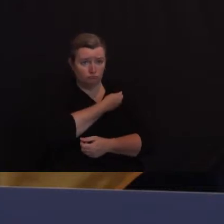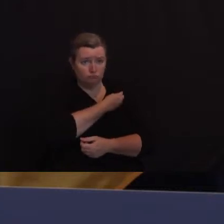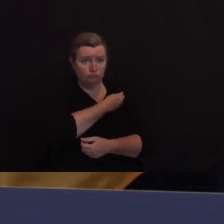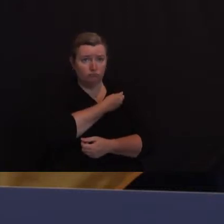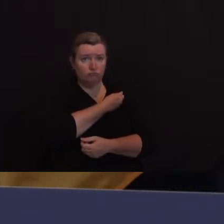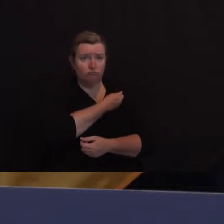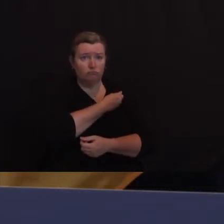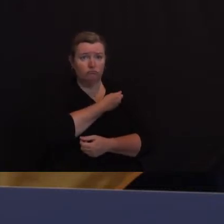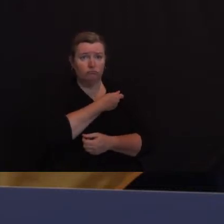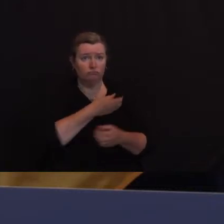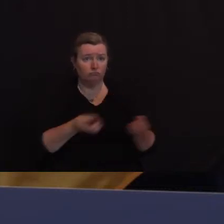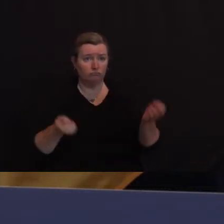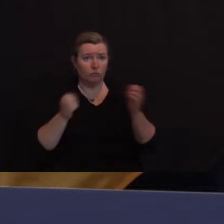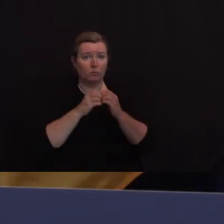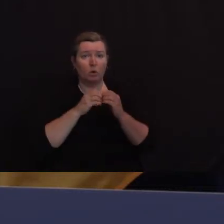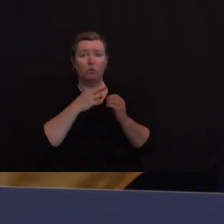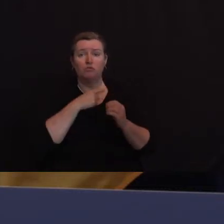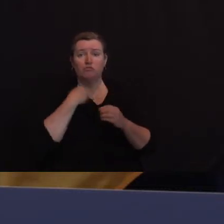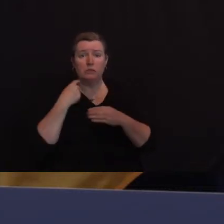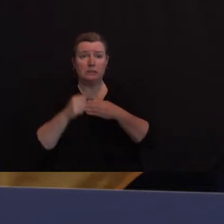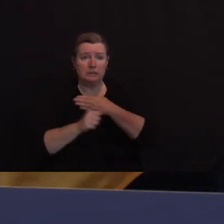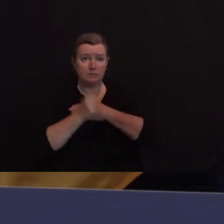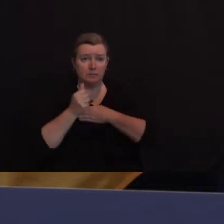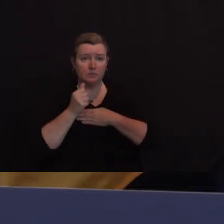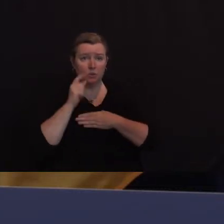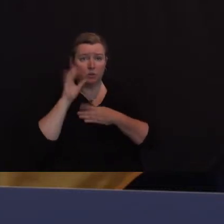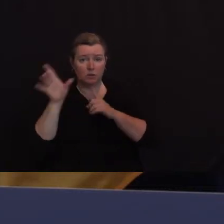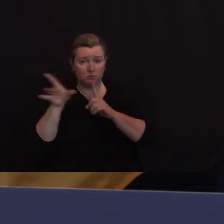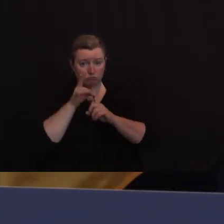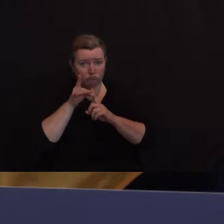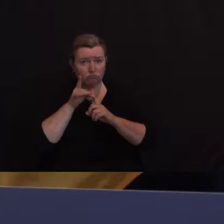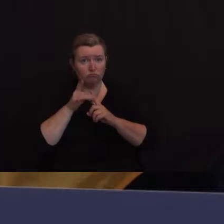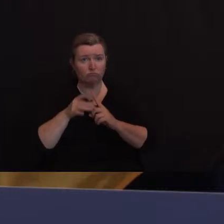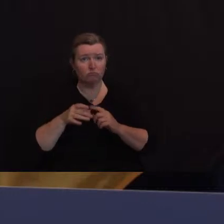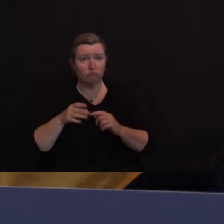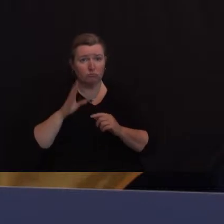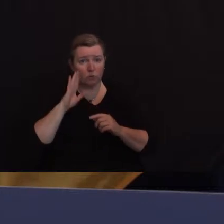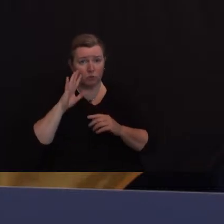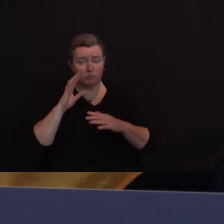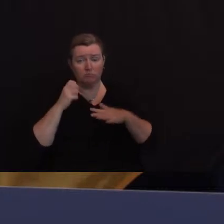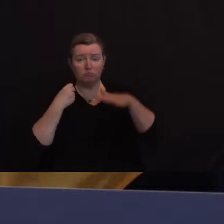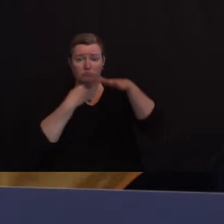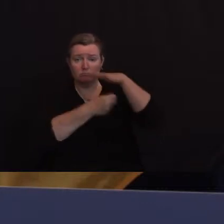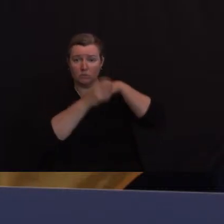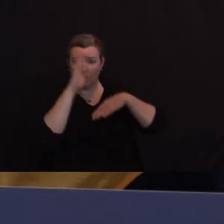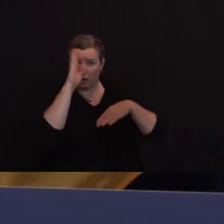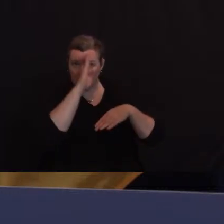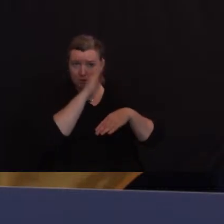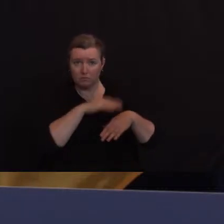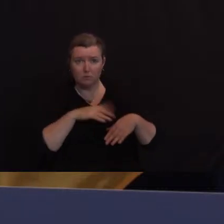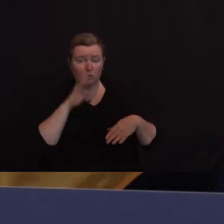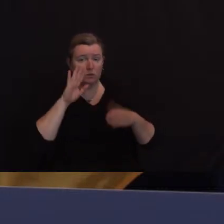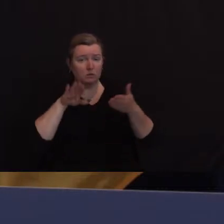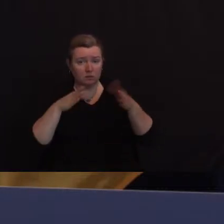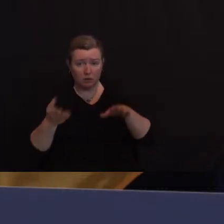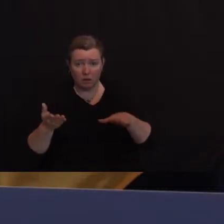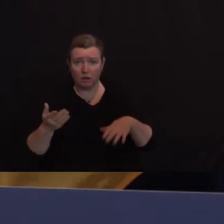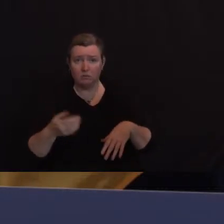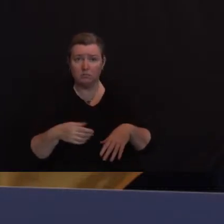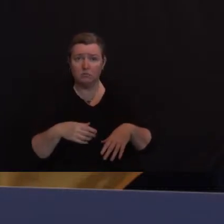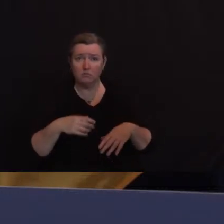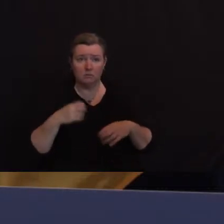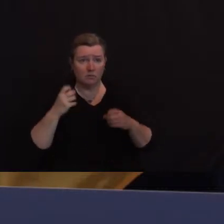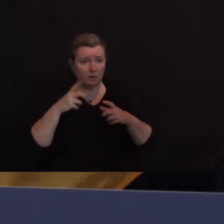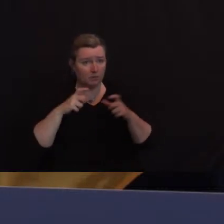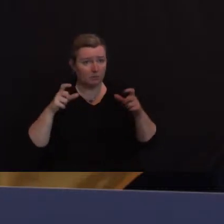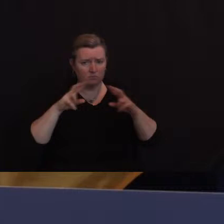disease? And more importantly, am I going to get sick enough to be hospitalized and or die, or is it going to be something more mild? And here's why, as much